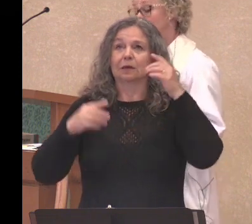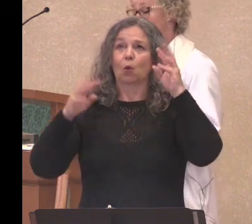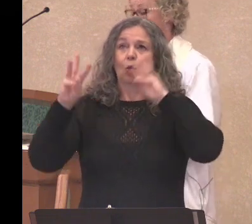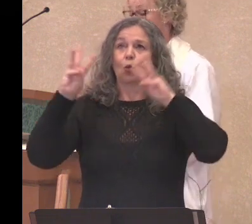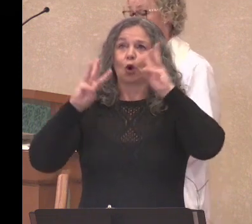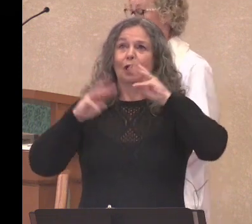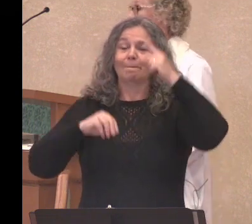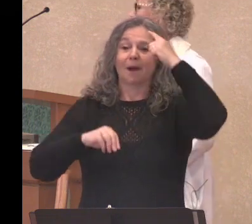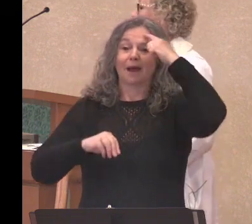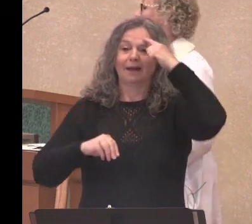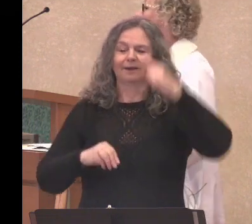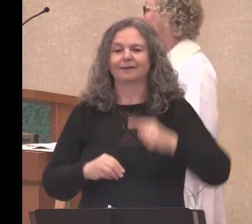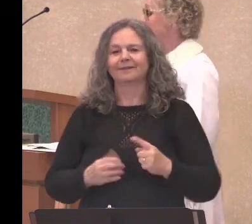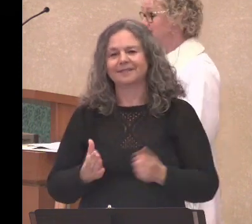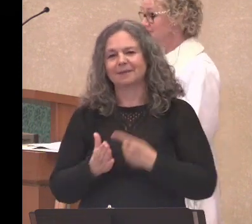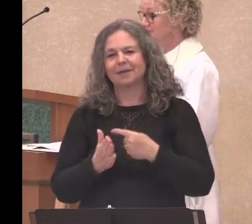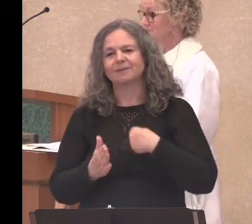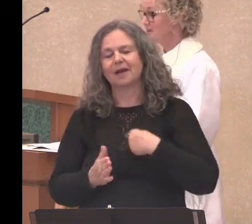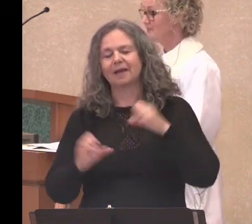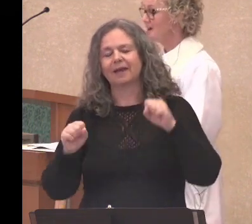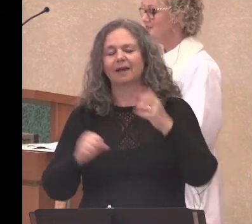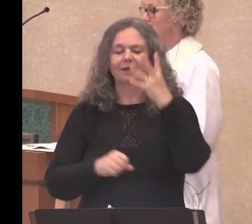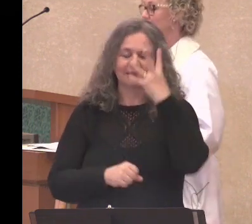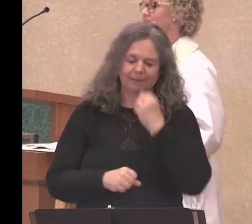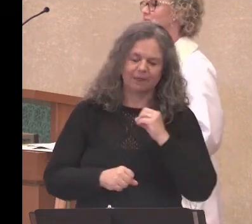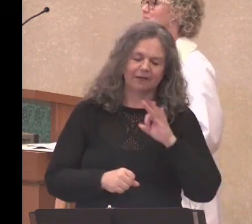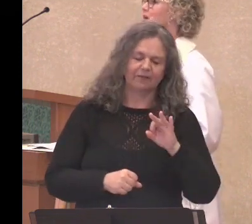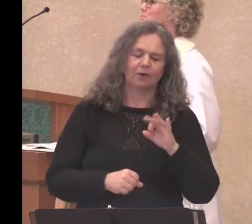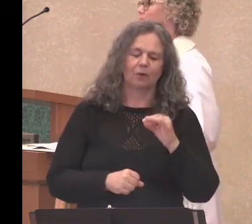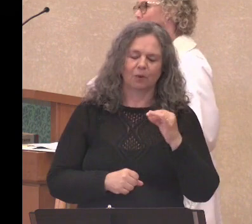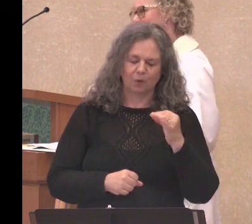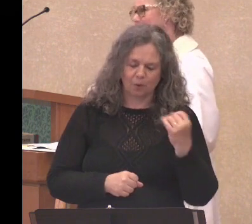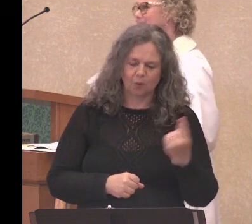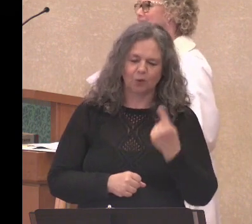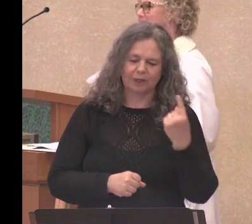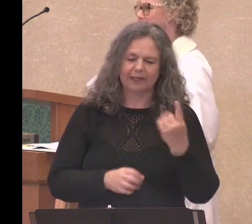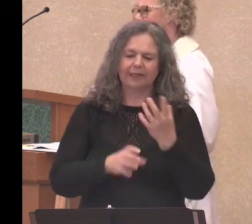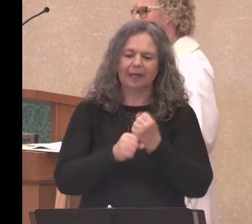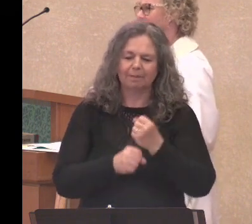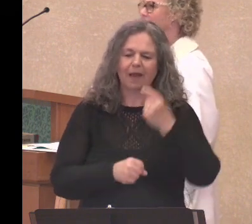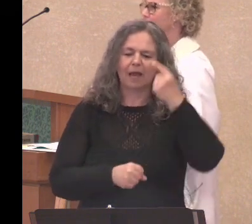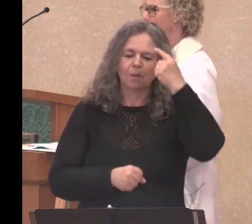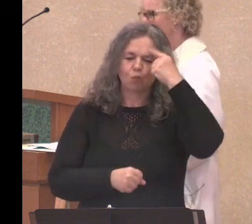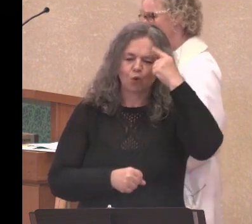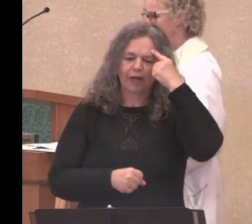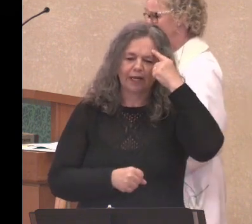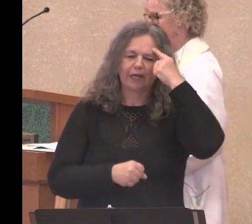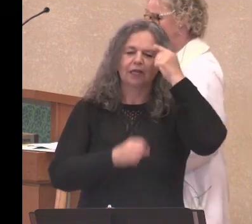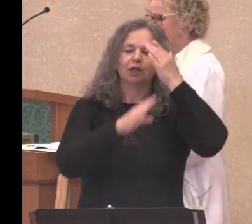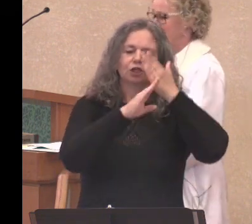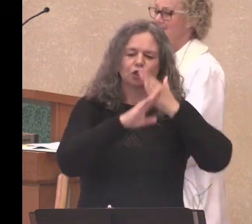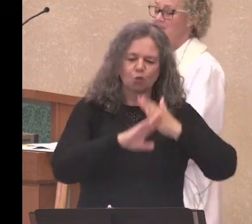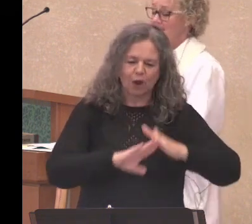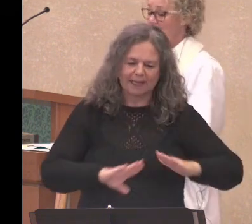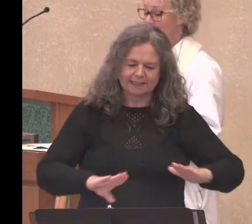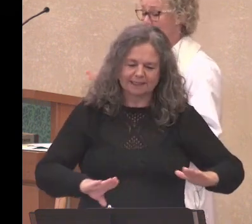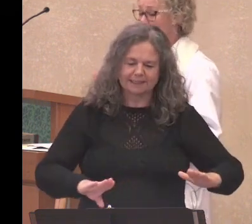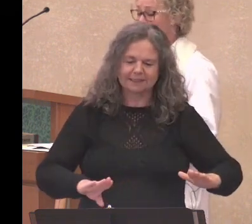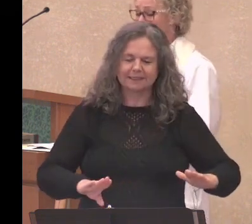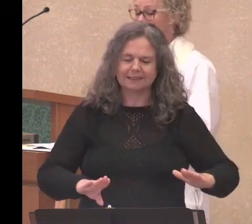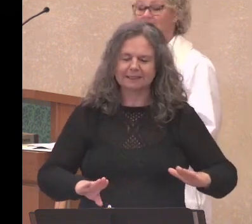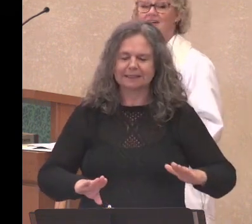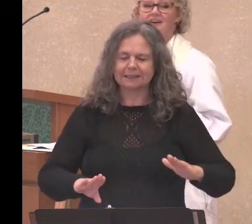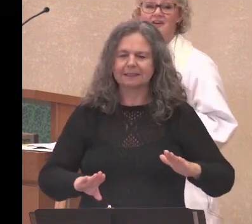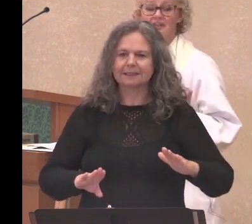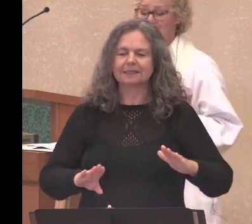I know that sometimes I probably could get to sleep if I could just get my brain to be quiet. Have you